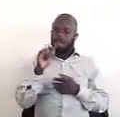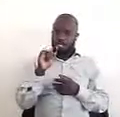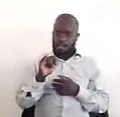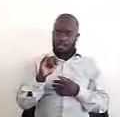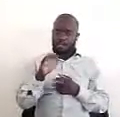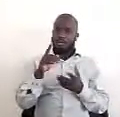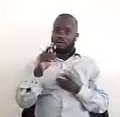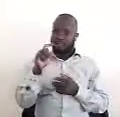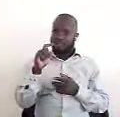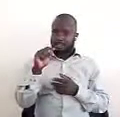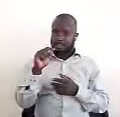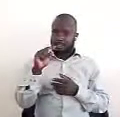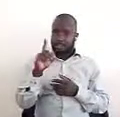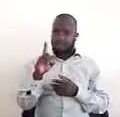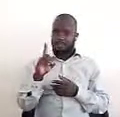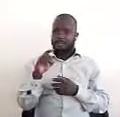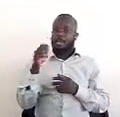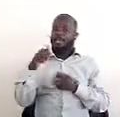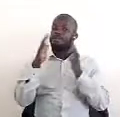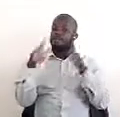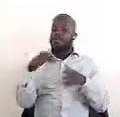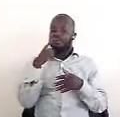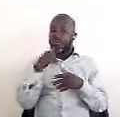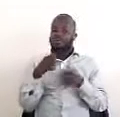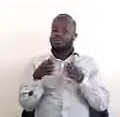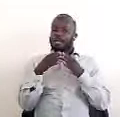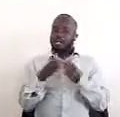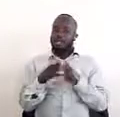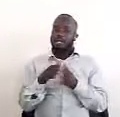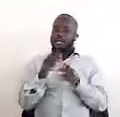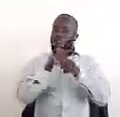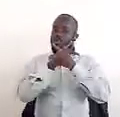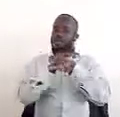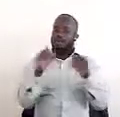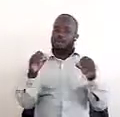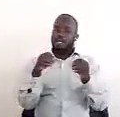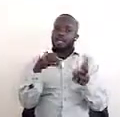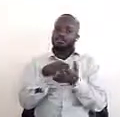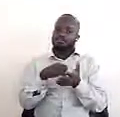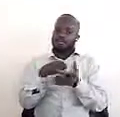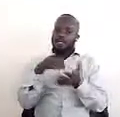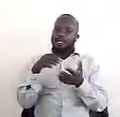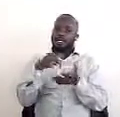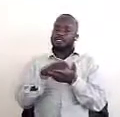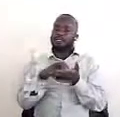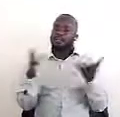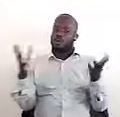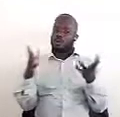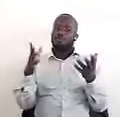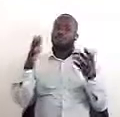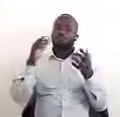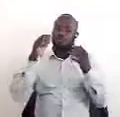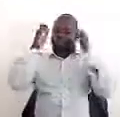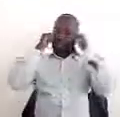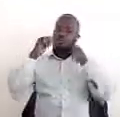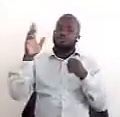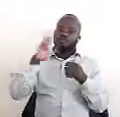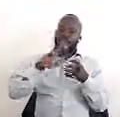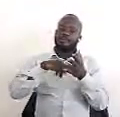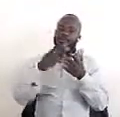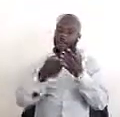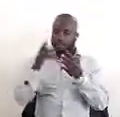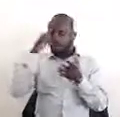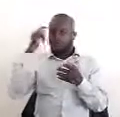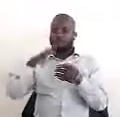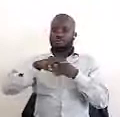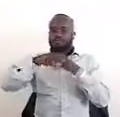transmitted disease or STD. Anyone who has had unprotected sex. This includes cases where condom usage failed